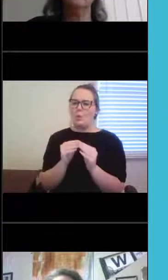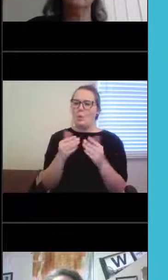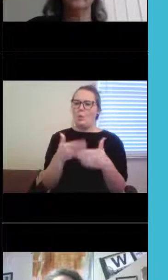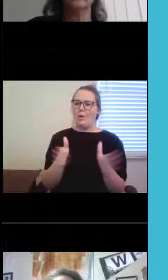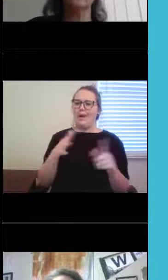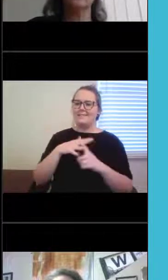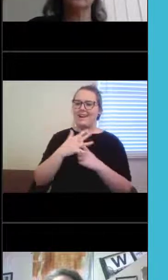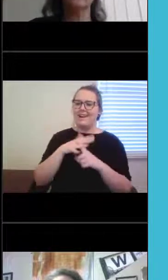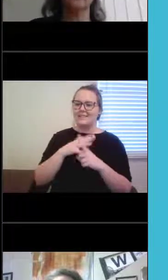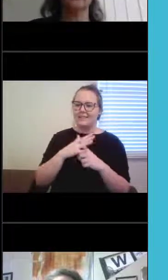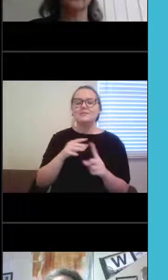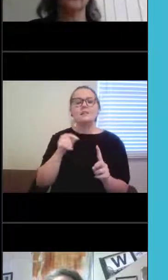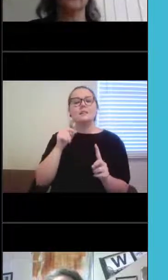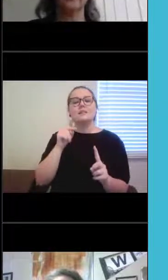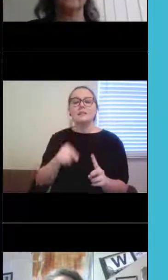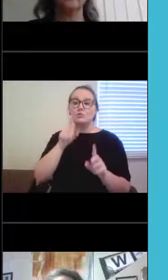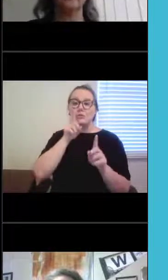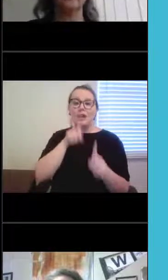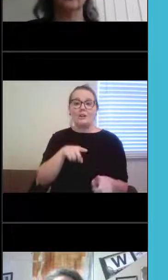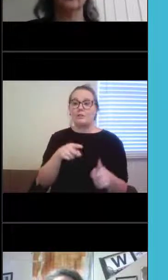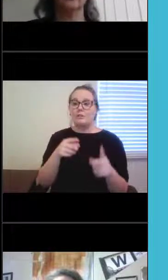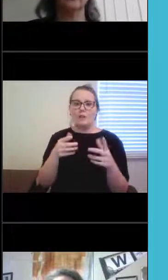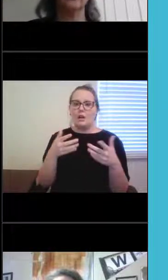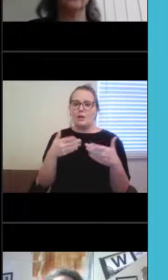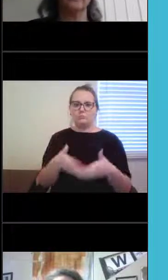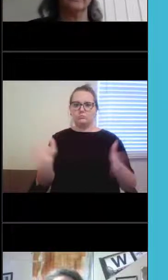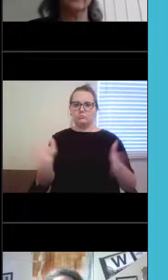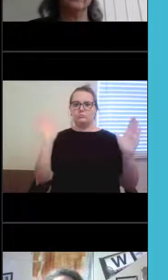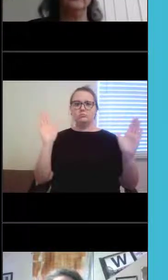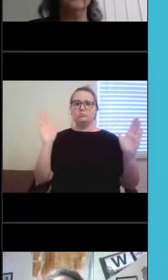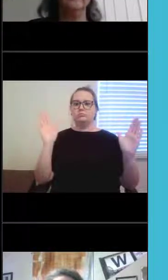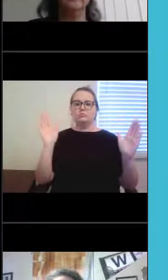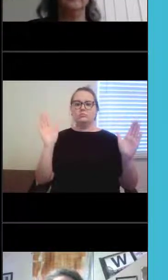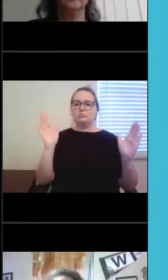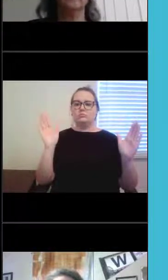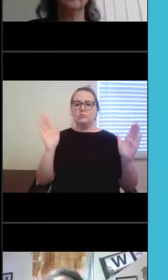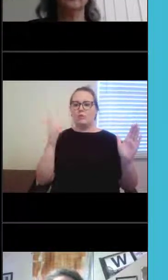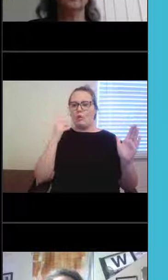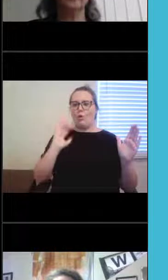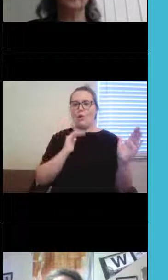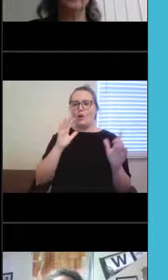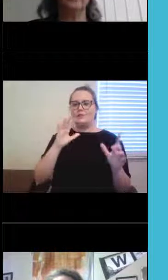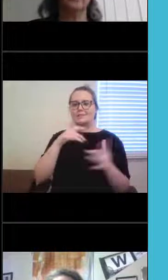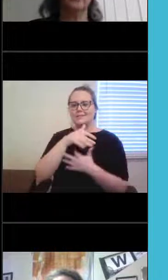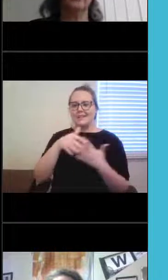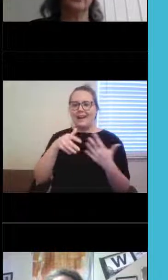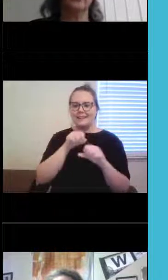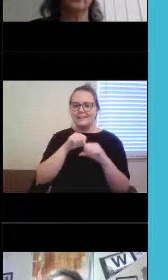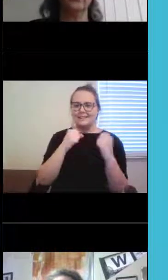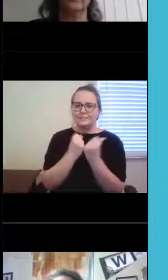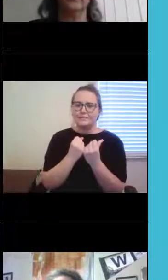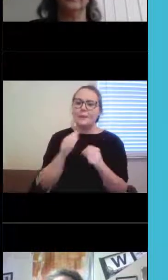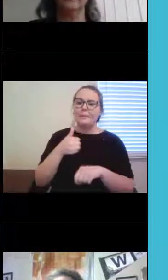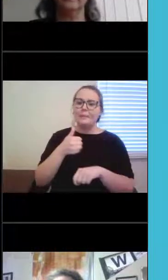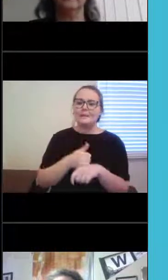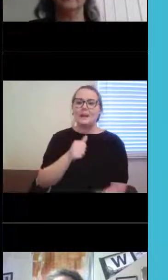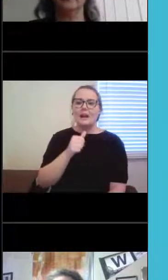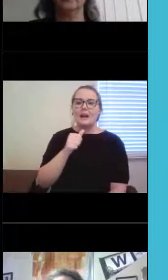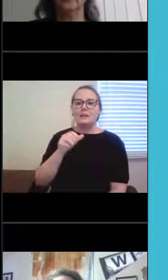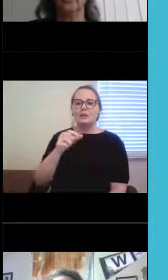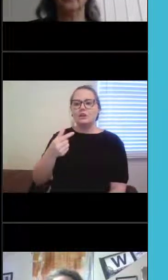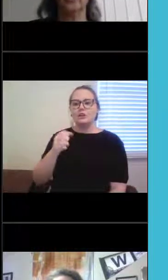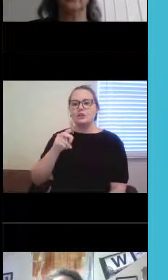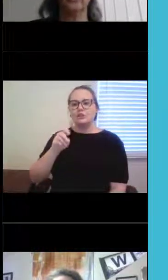and these kinds of reactions come from larger rape myths and culture in our society, which are typically based on gender inequality